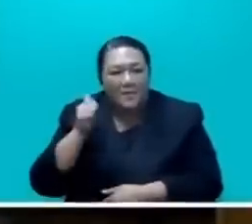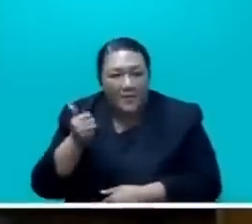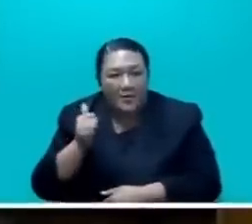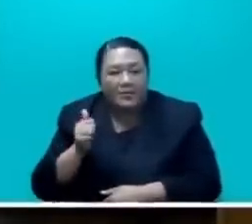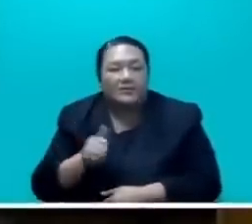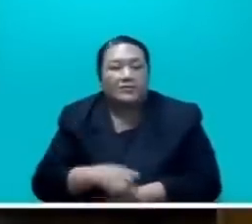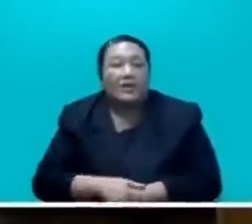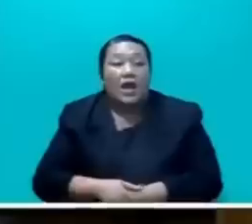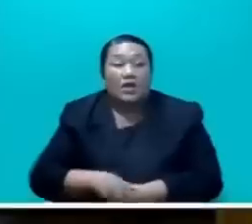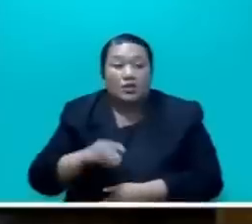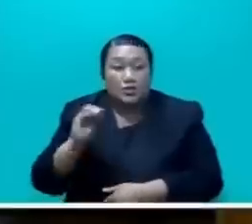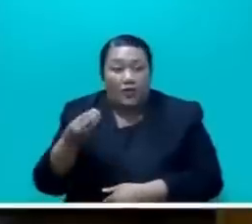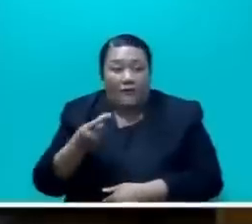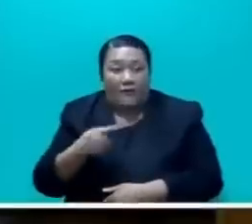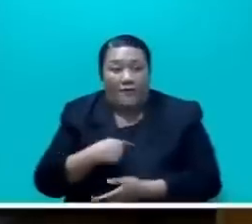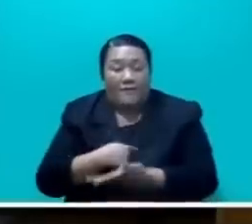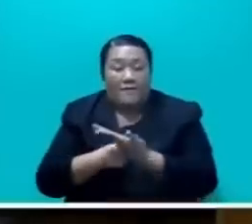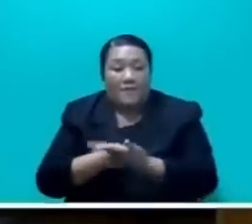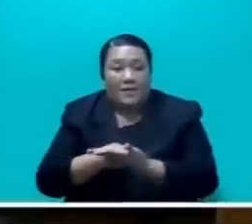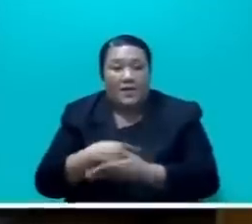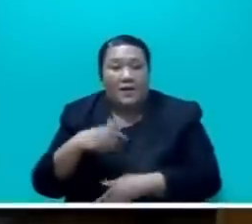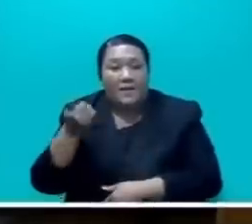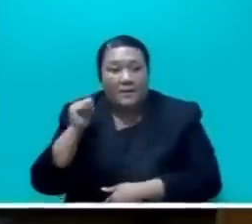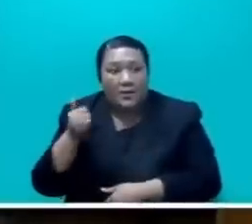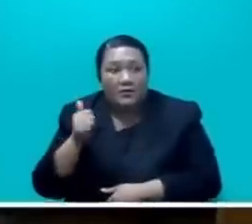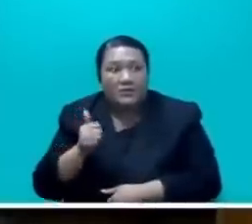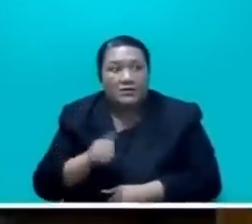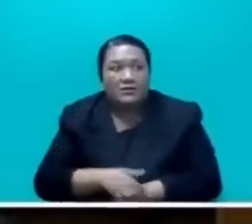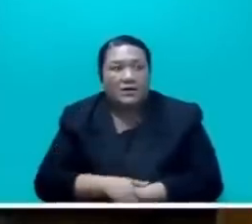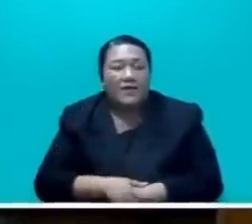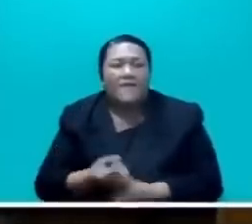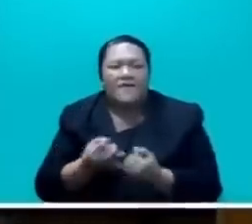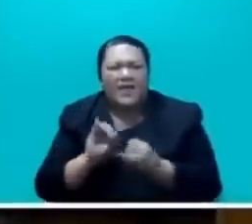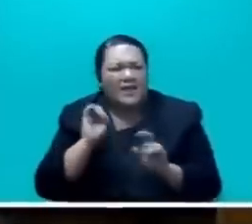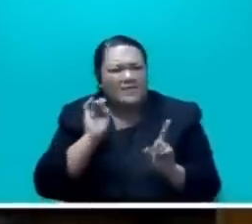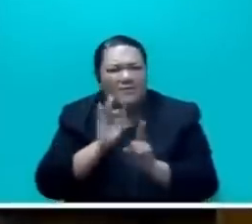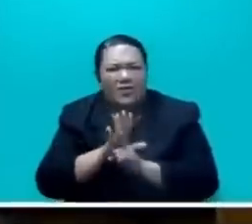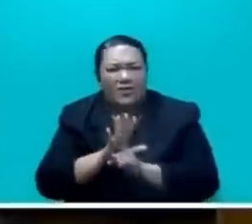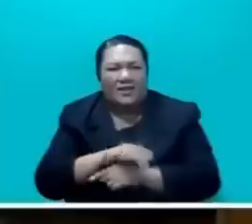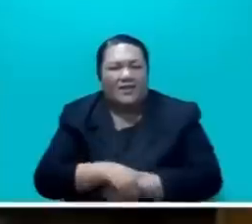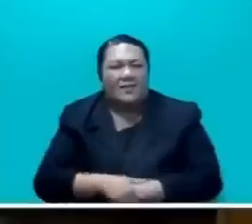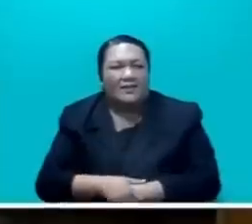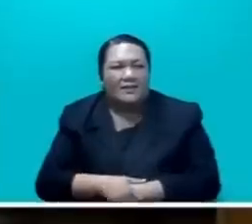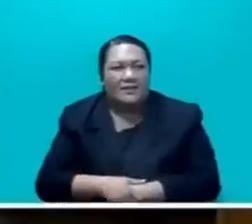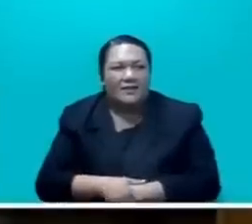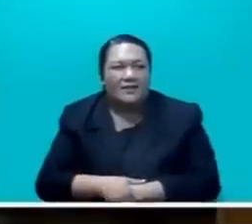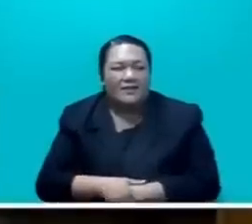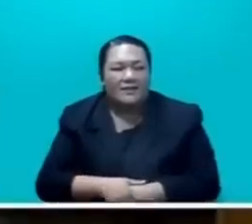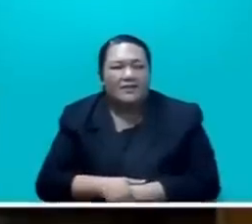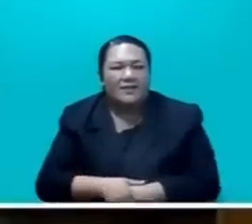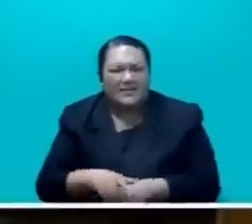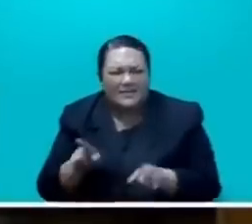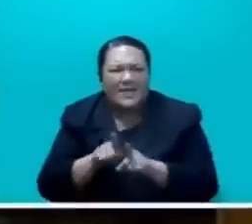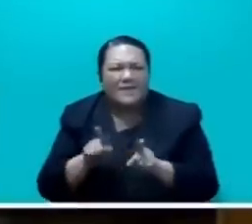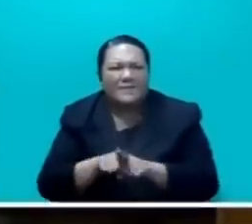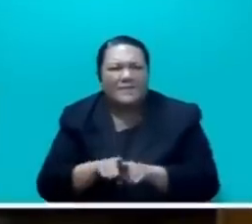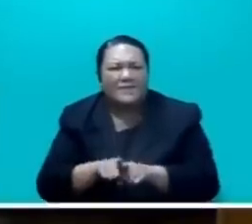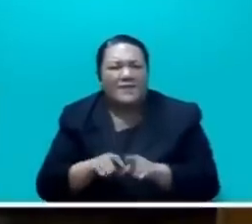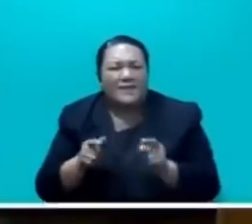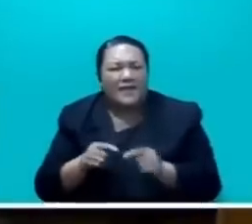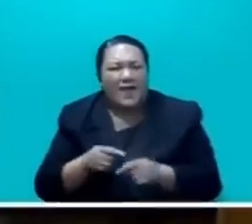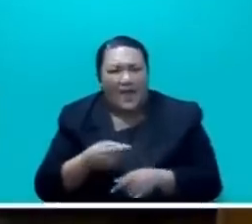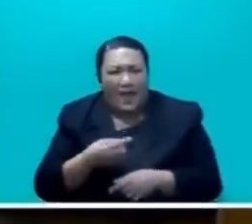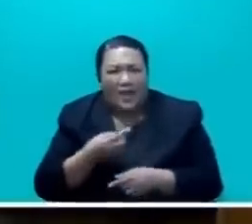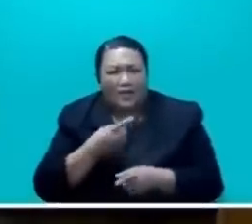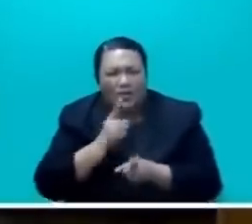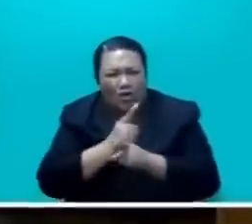apologies and Viva Turangataki are very important. Just as I spoke about the language this morning,